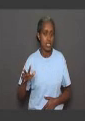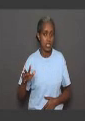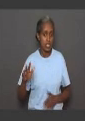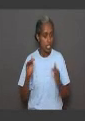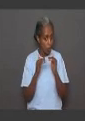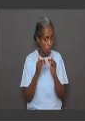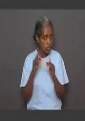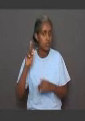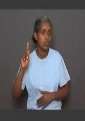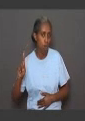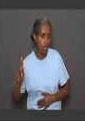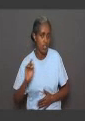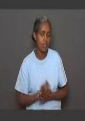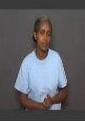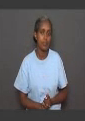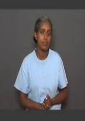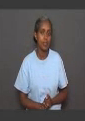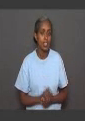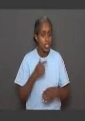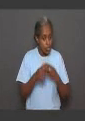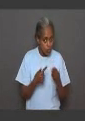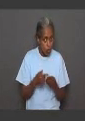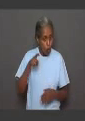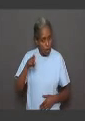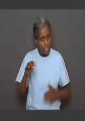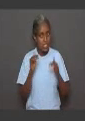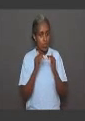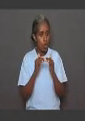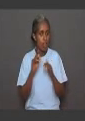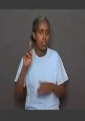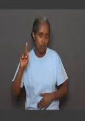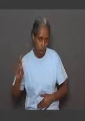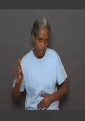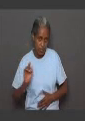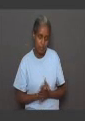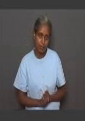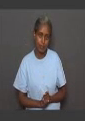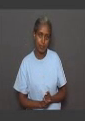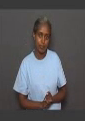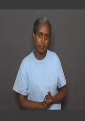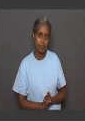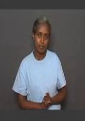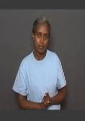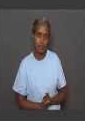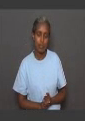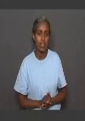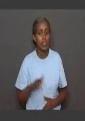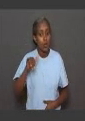3 over 3 equals 1, so x equals 1.